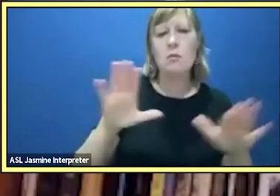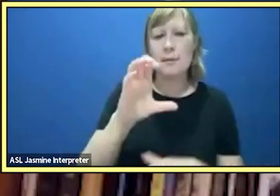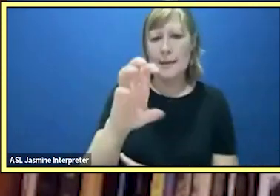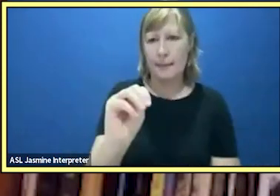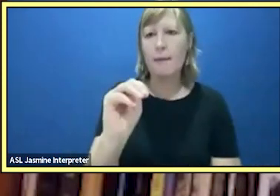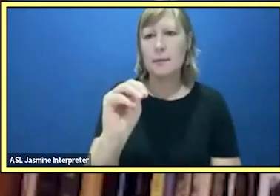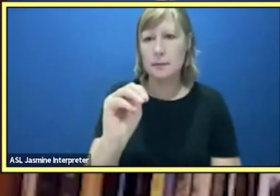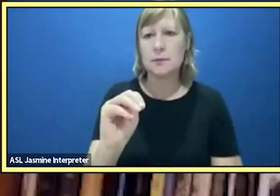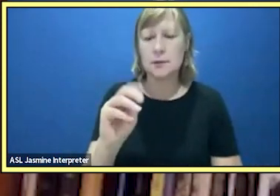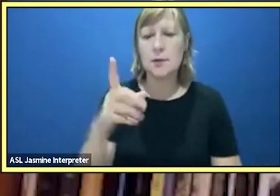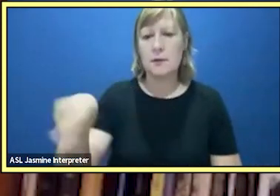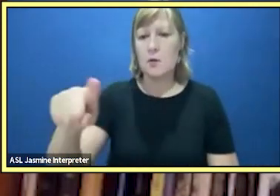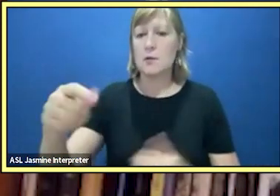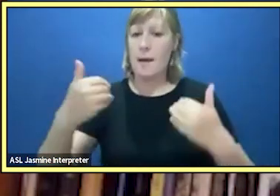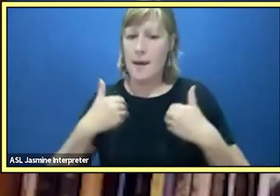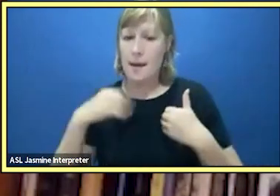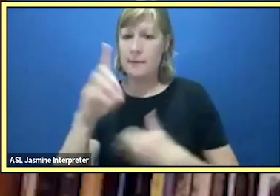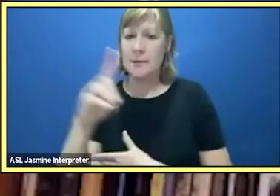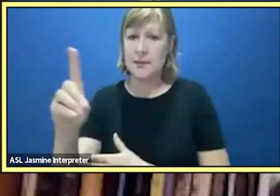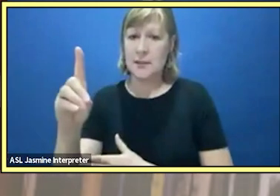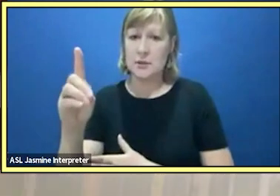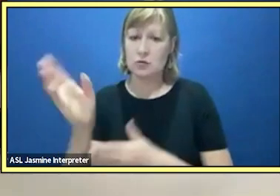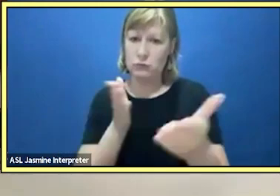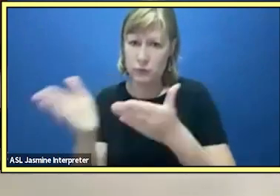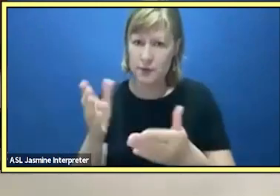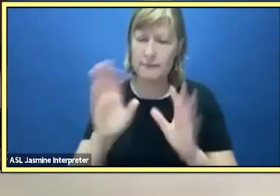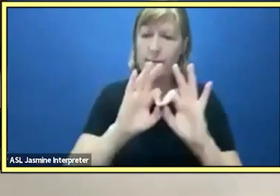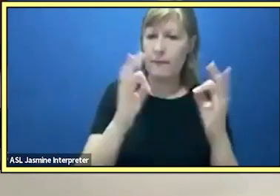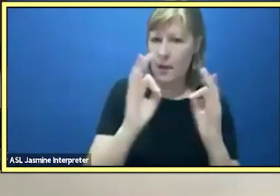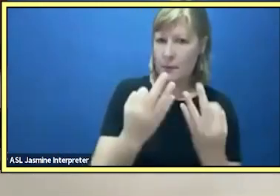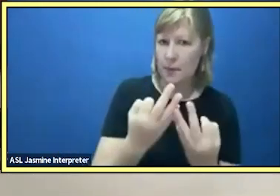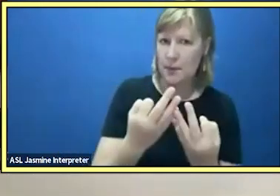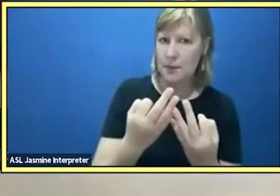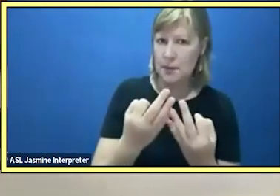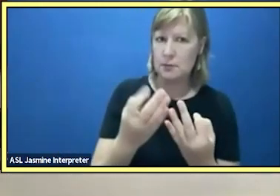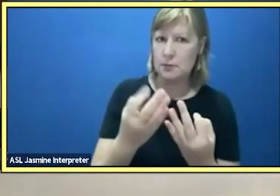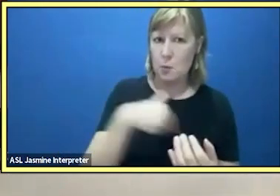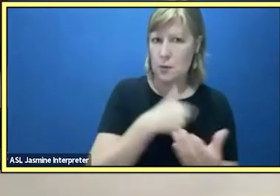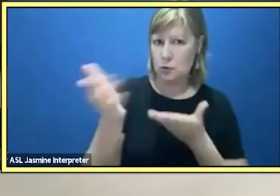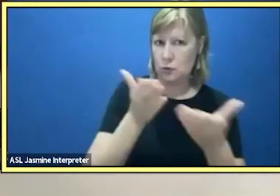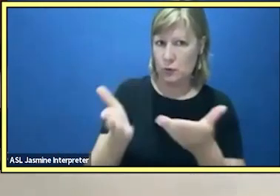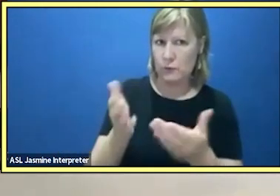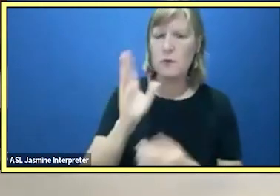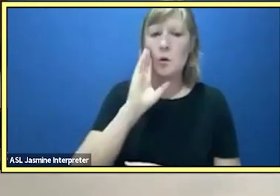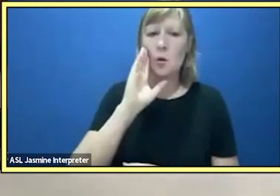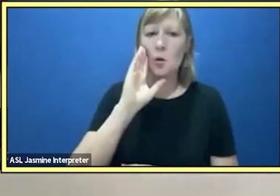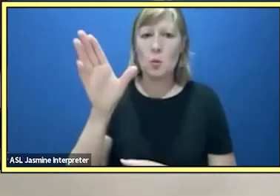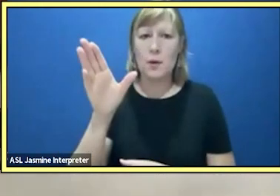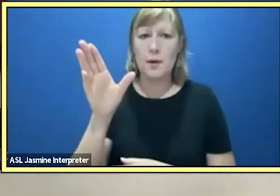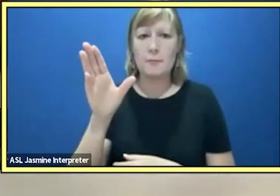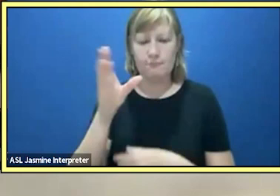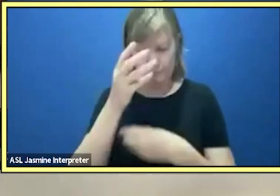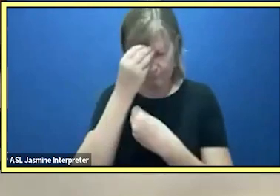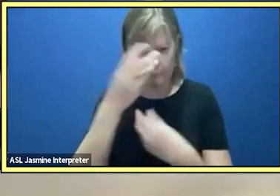people who receive DD services and families. And so that's pretty much all I got on our end. I just would like to say that we are